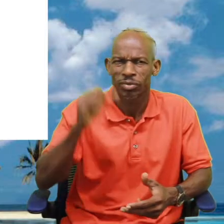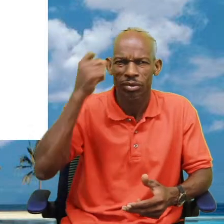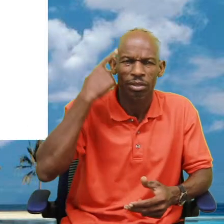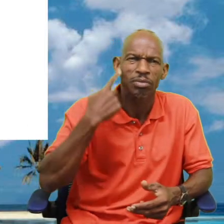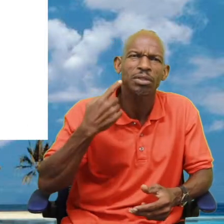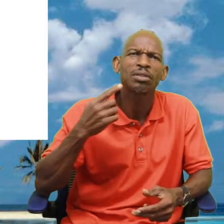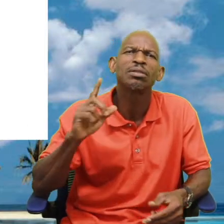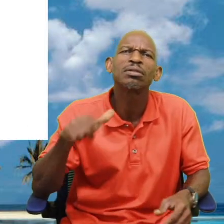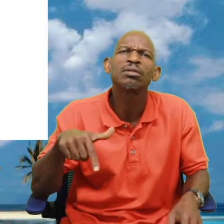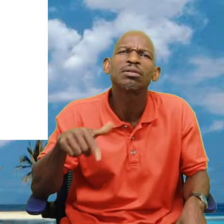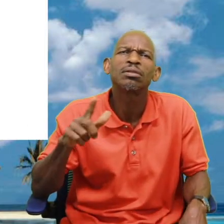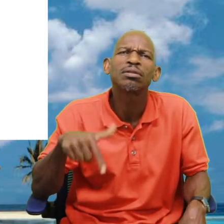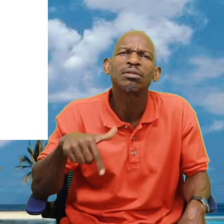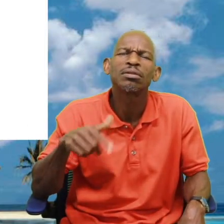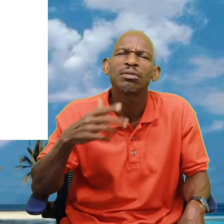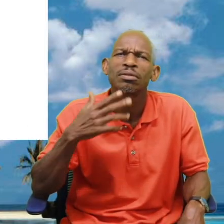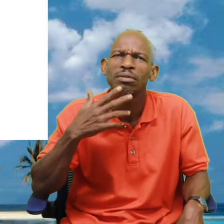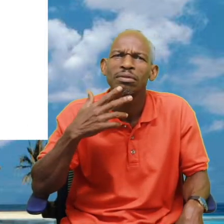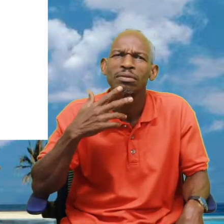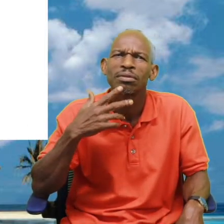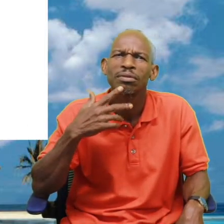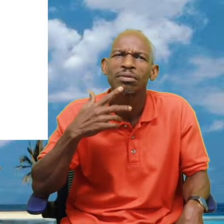Yes, Sabriki.